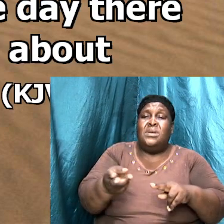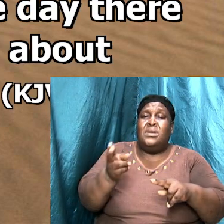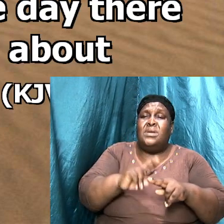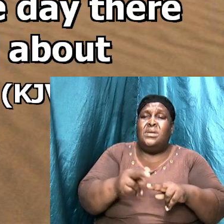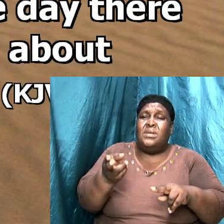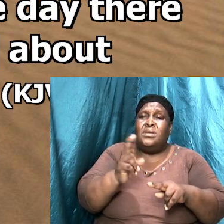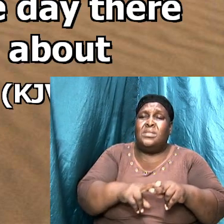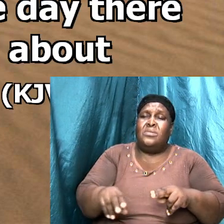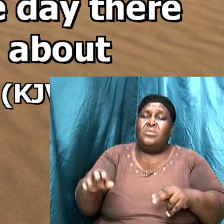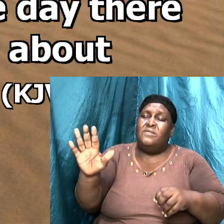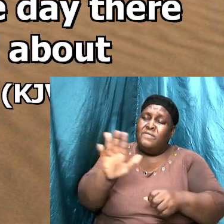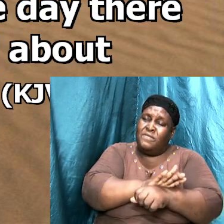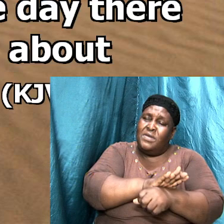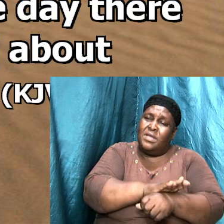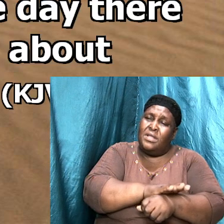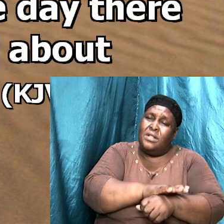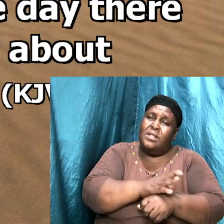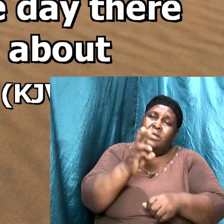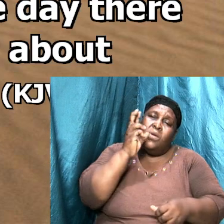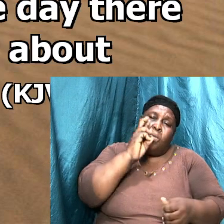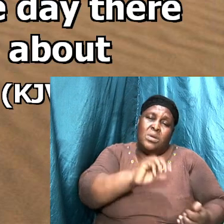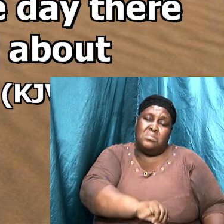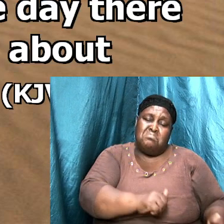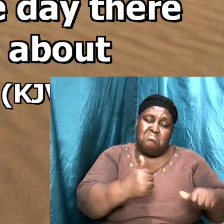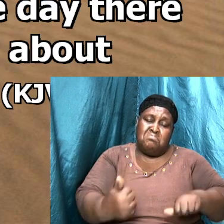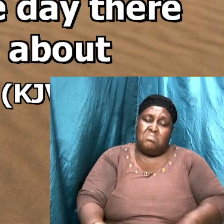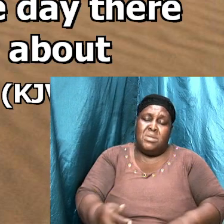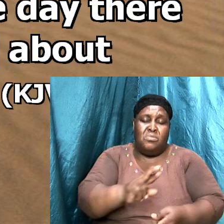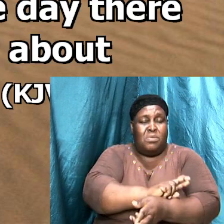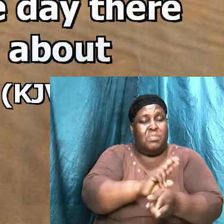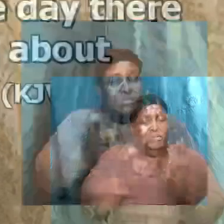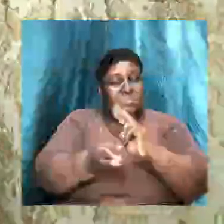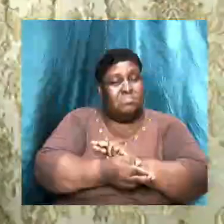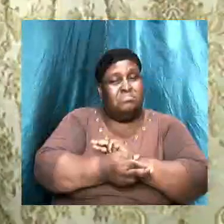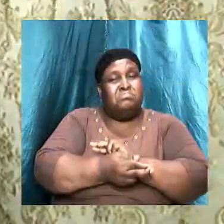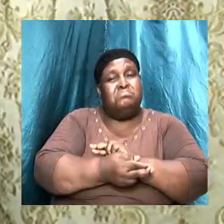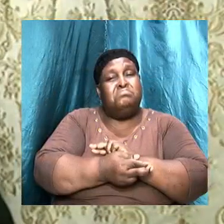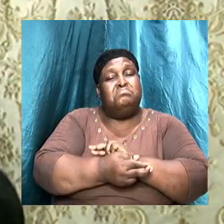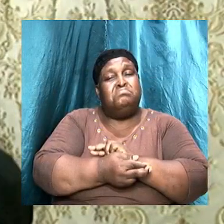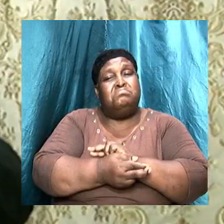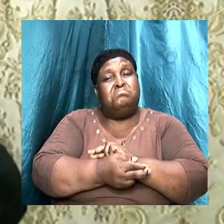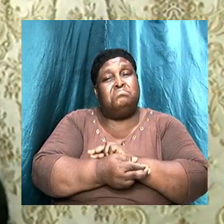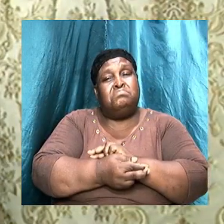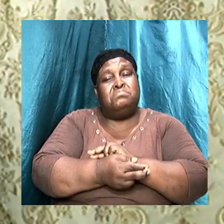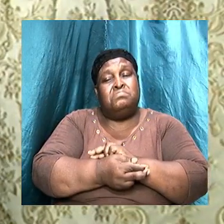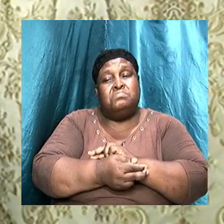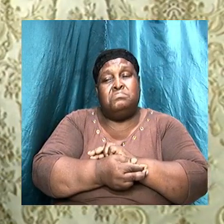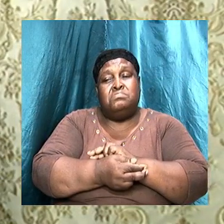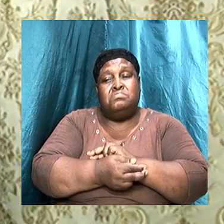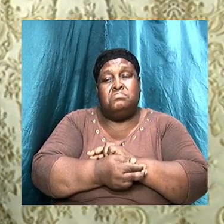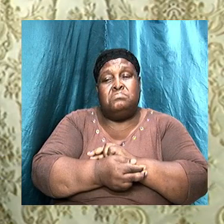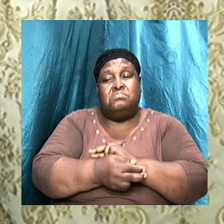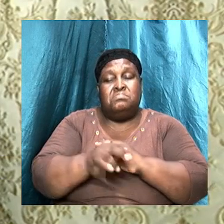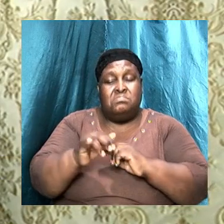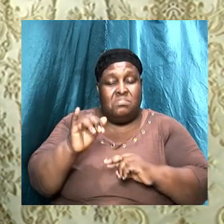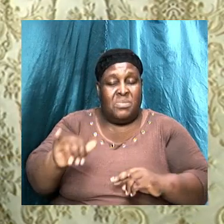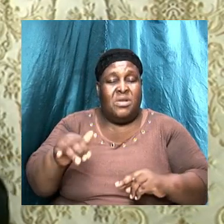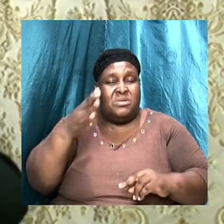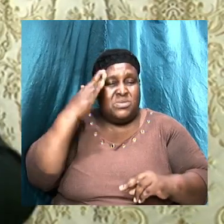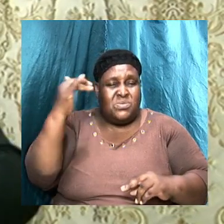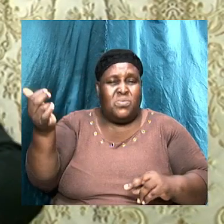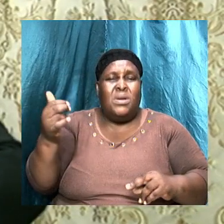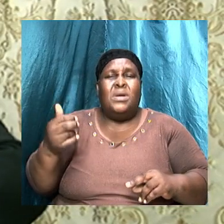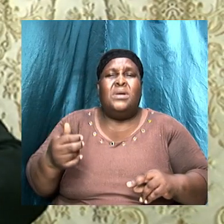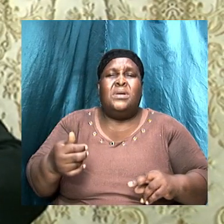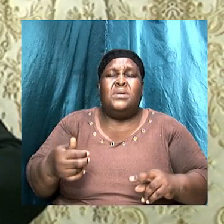filled water baptized repented amen that is why they were added to the church it